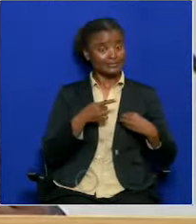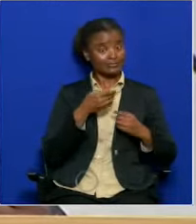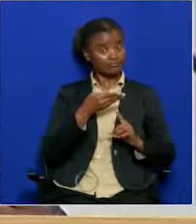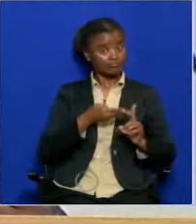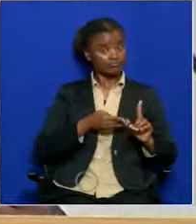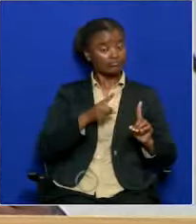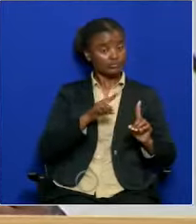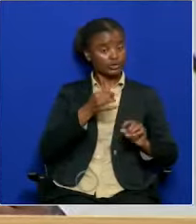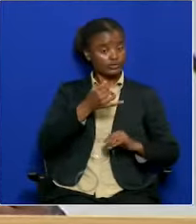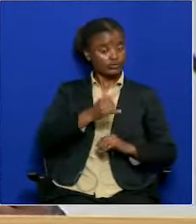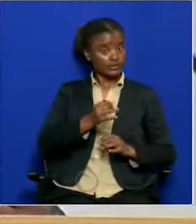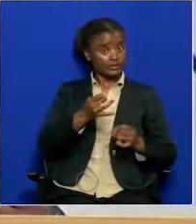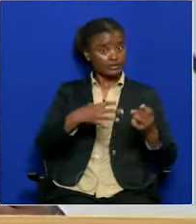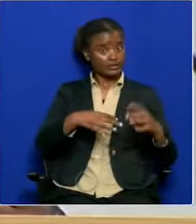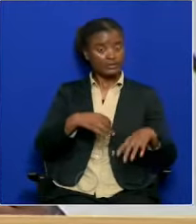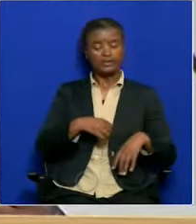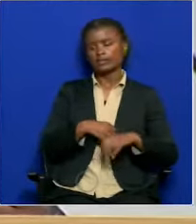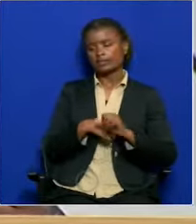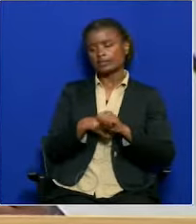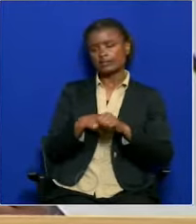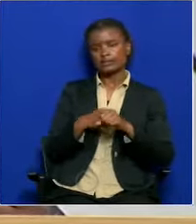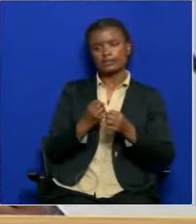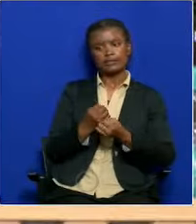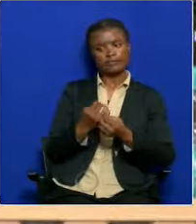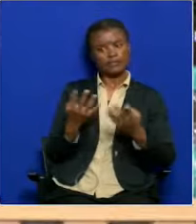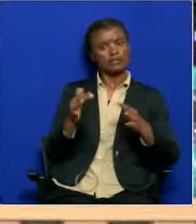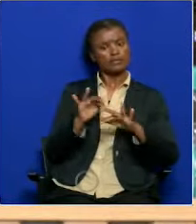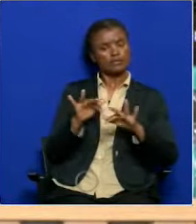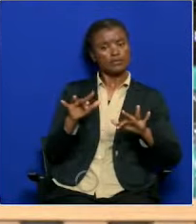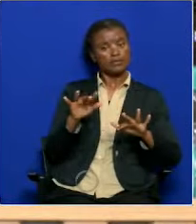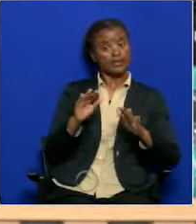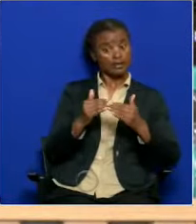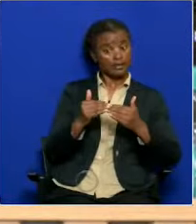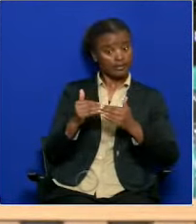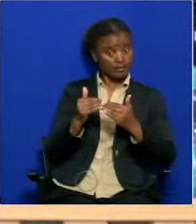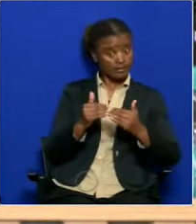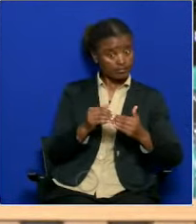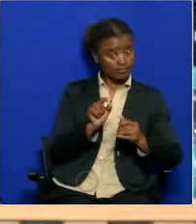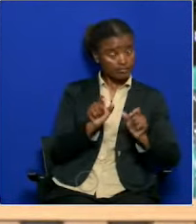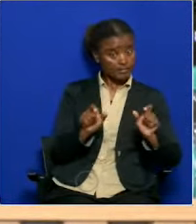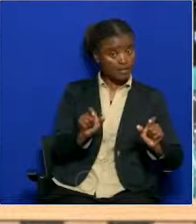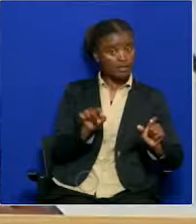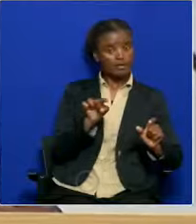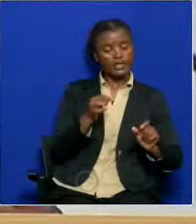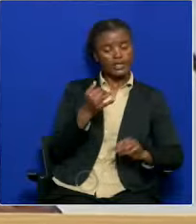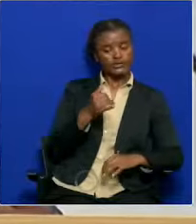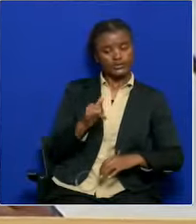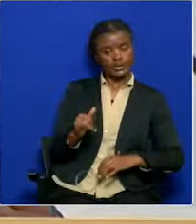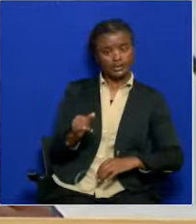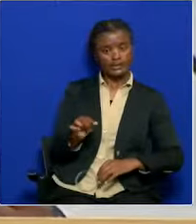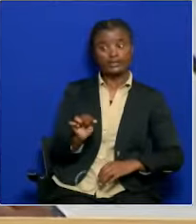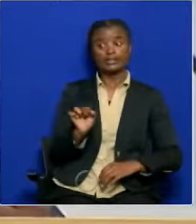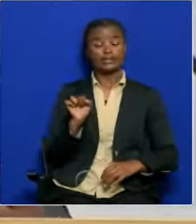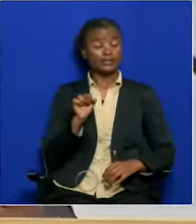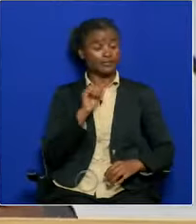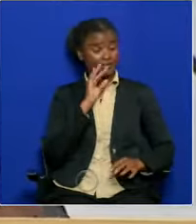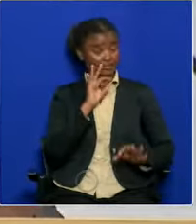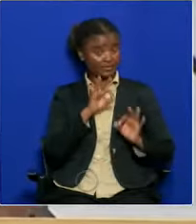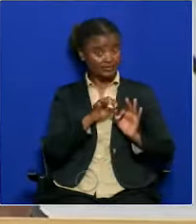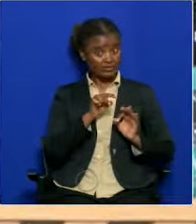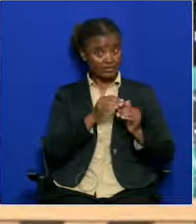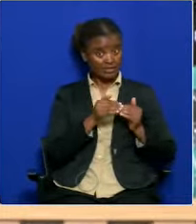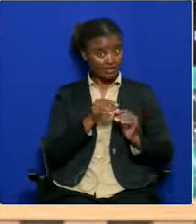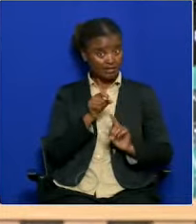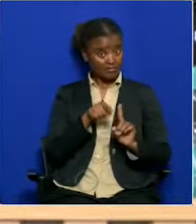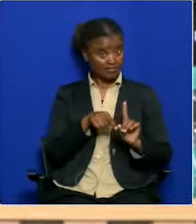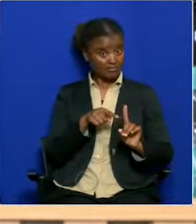check on a lot of people who I care about. Precisely that you care about him. Yes, Okay. And